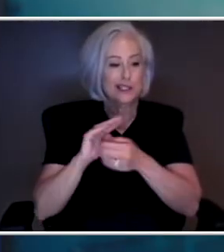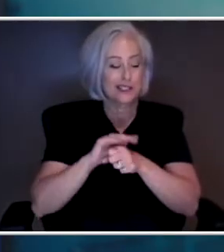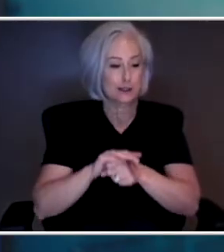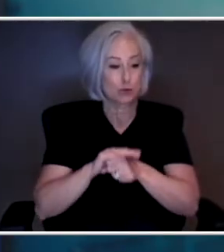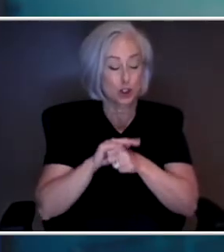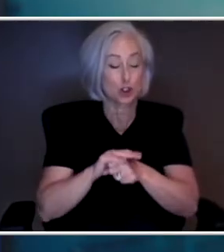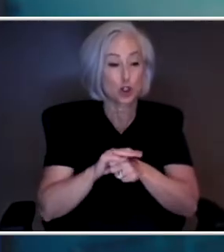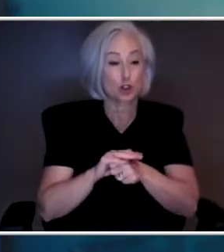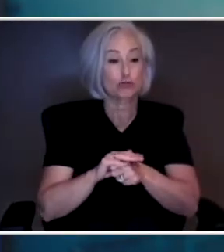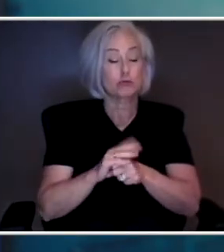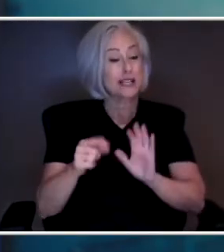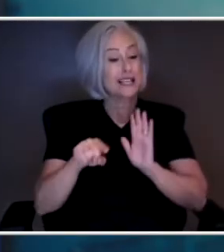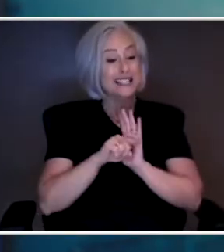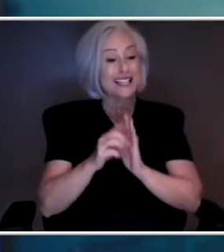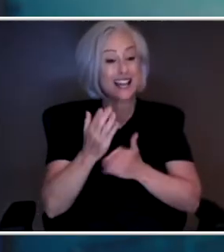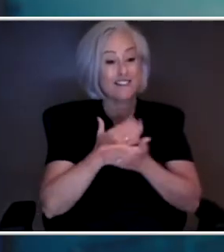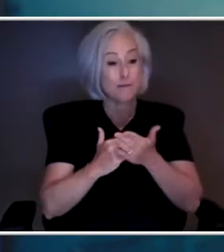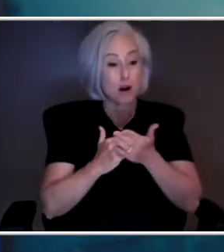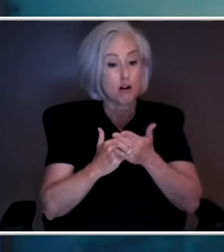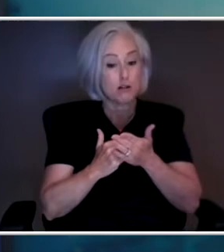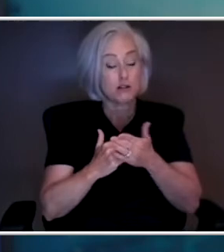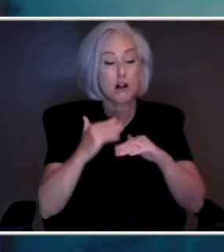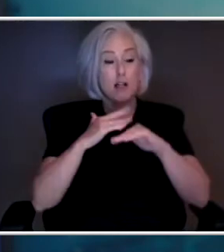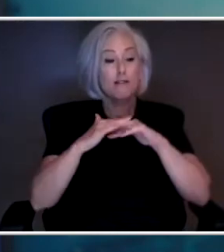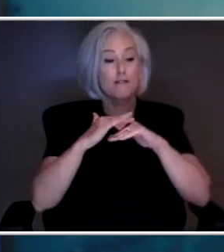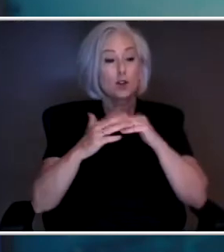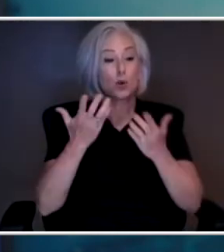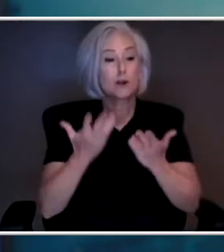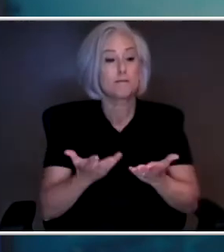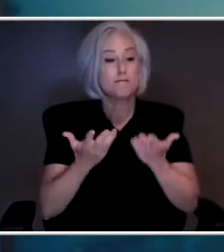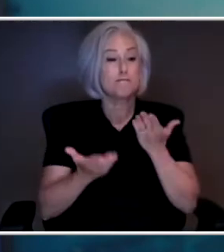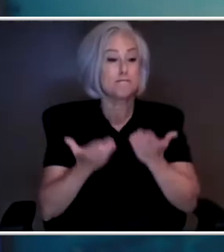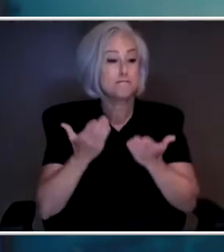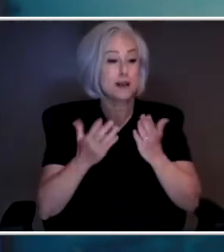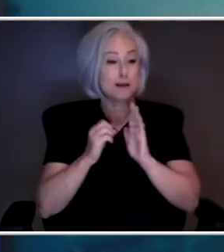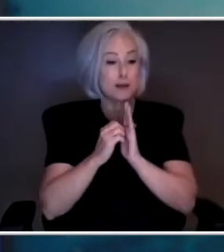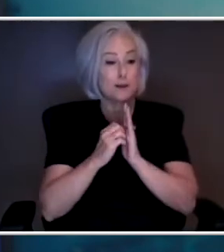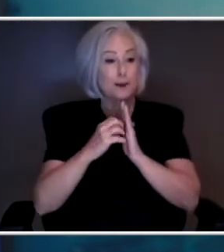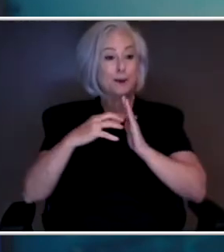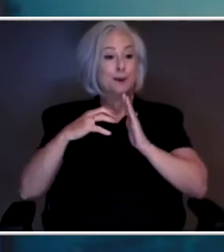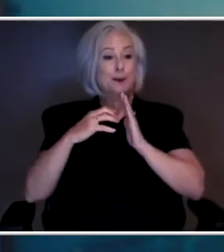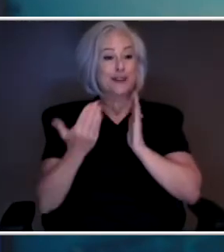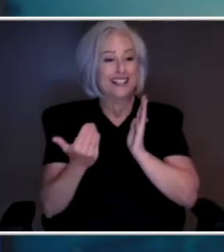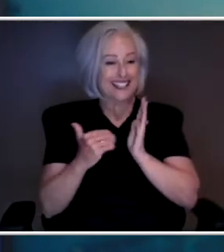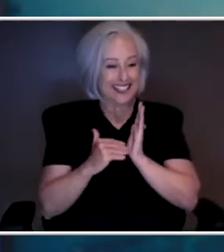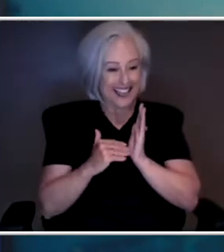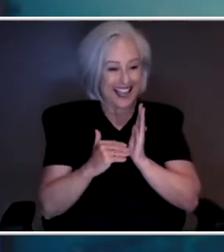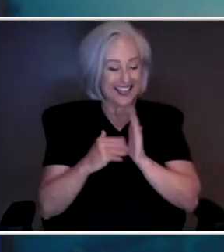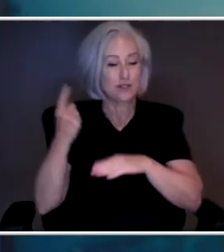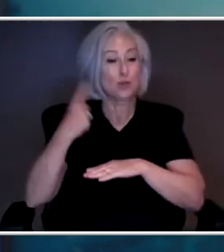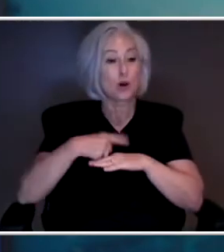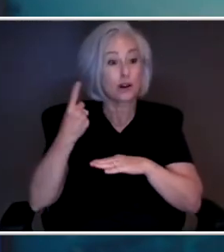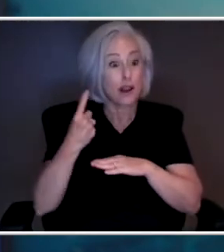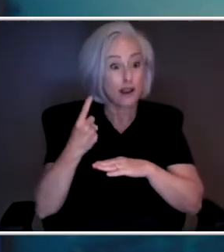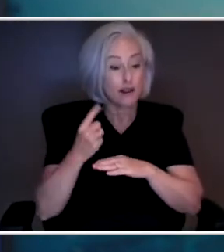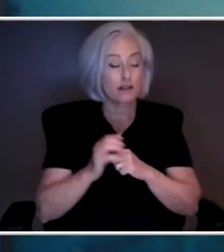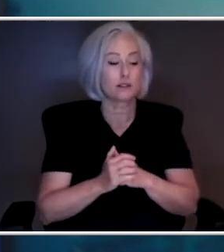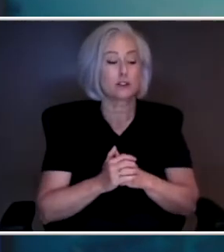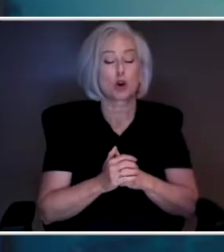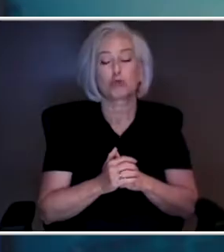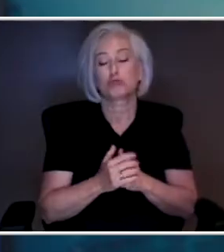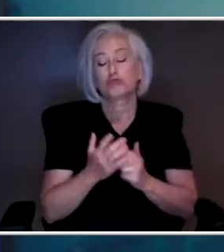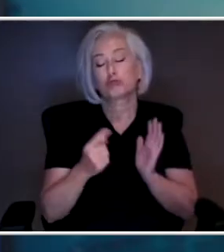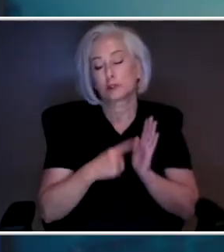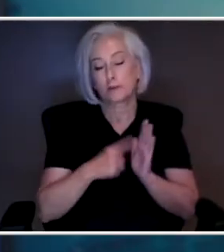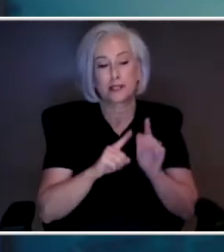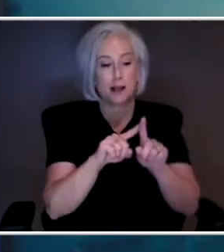sometimes this fluid can reaccumulate, sometimes very quickly, even over the course of one day it can fill back up. So sometimes there are other procedures that we can do.